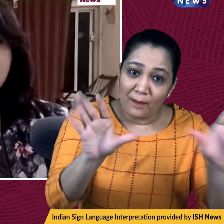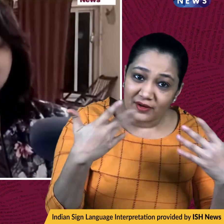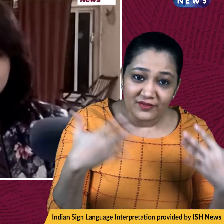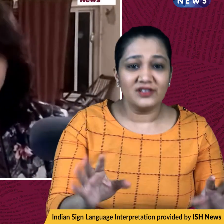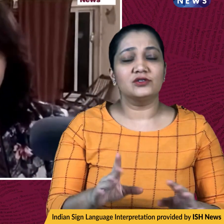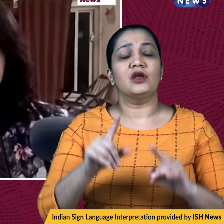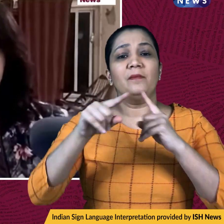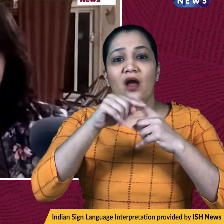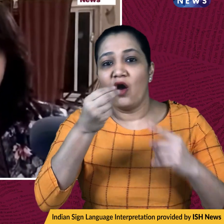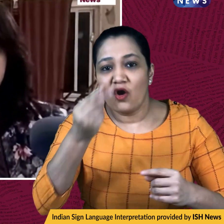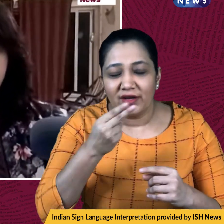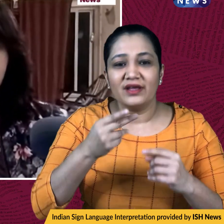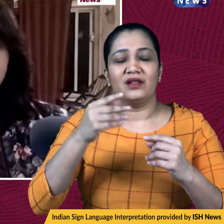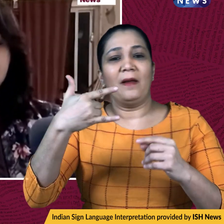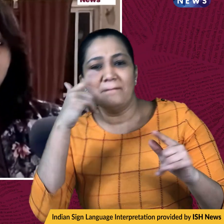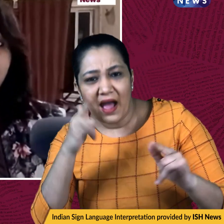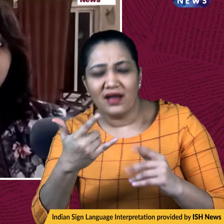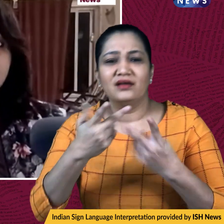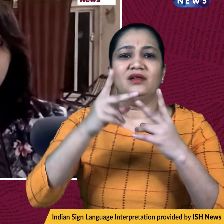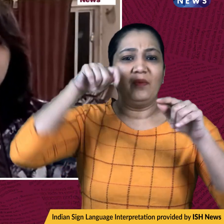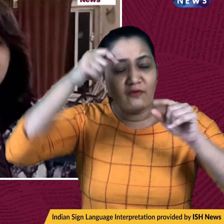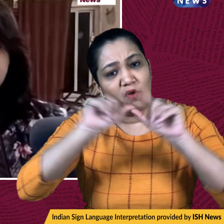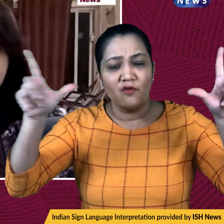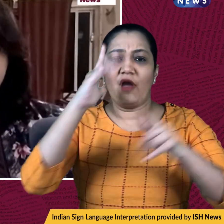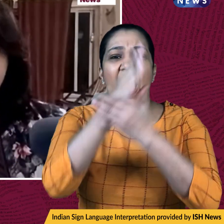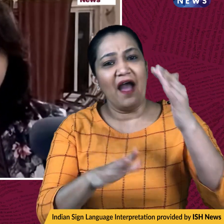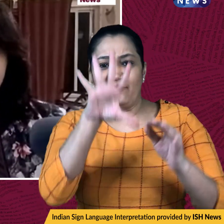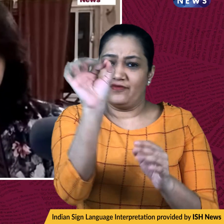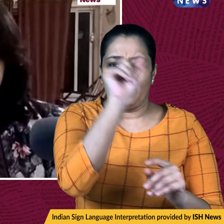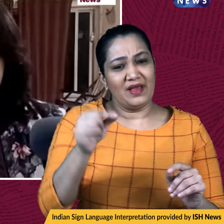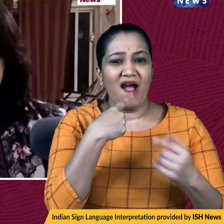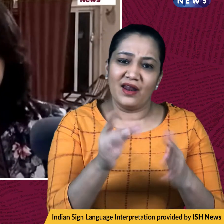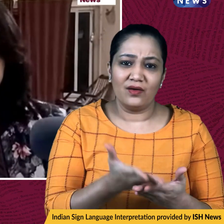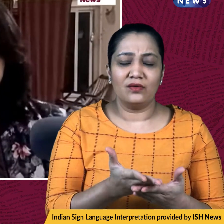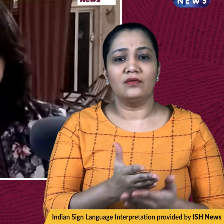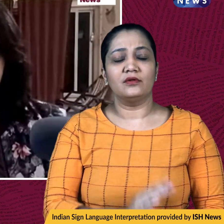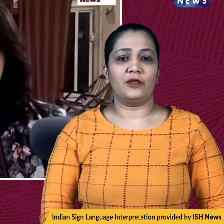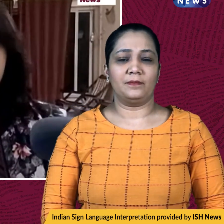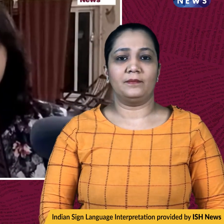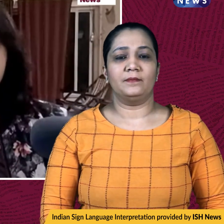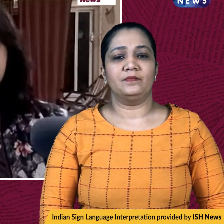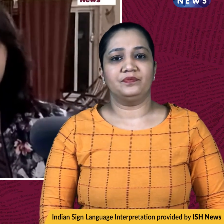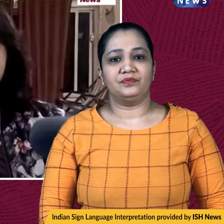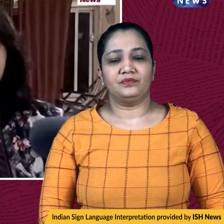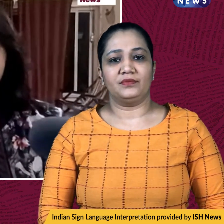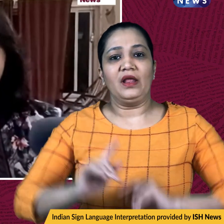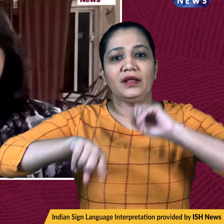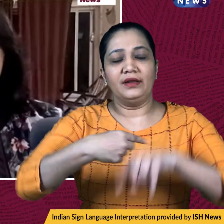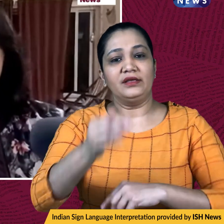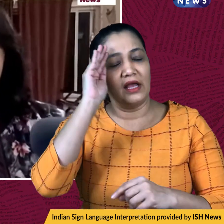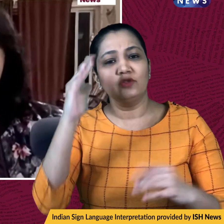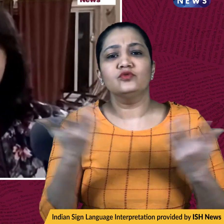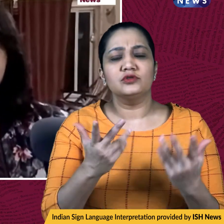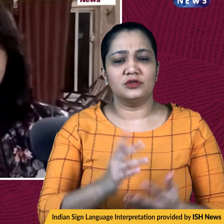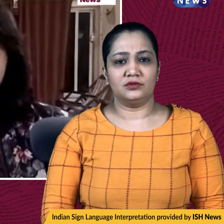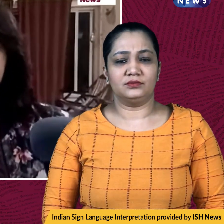allowed restaurants, bars, and cinema halls to operate with 50% capacity. Moving on to other